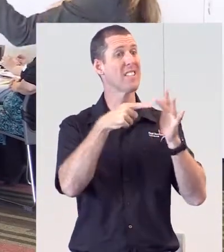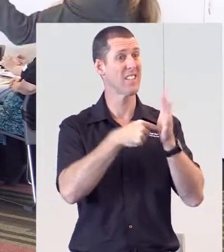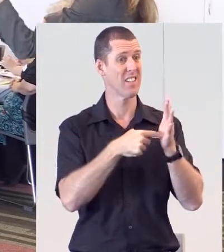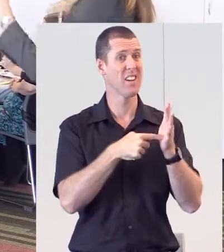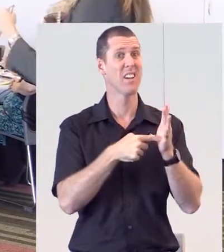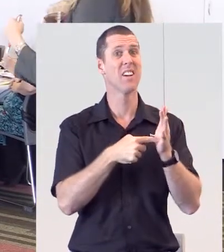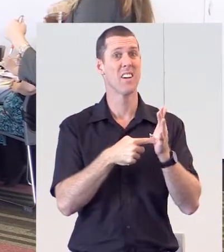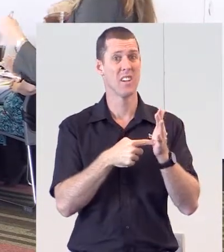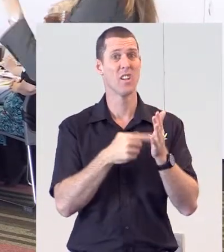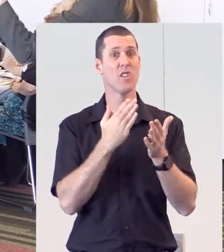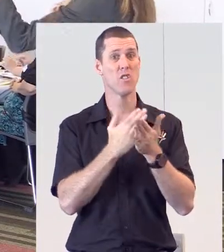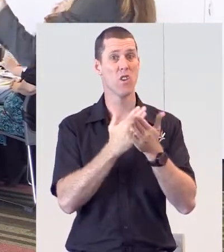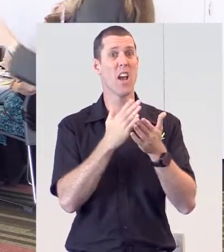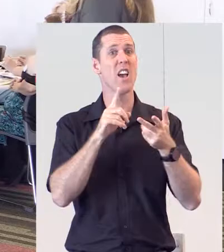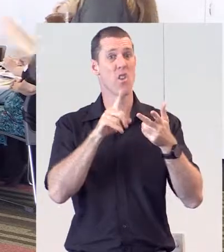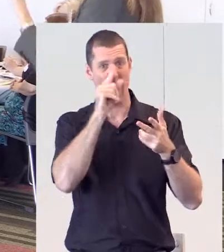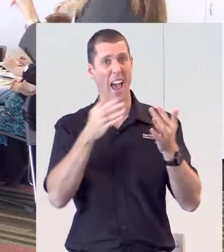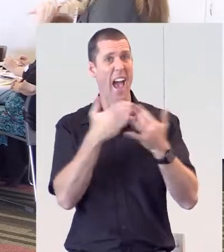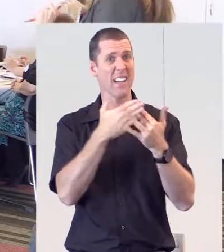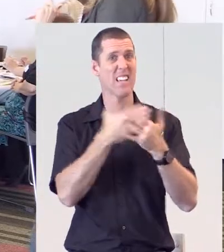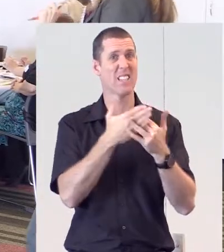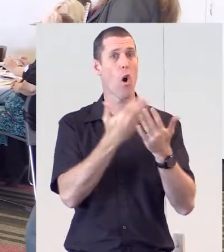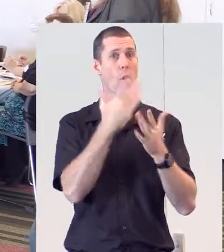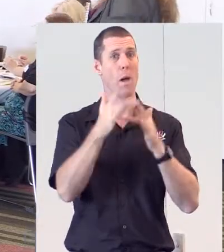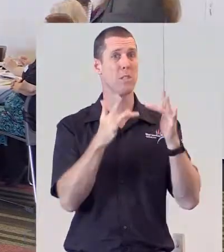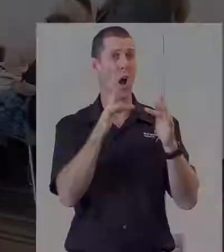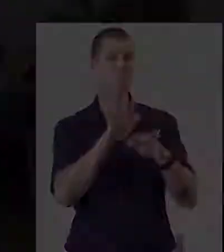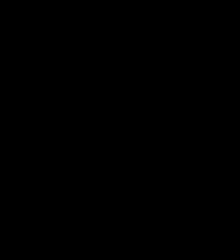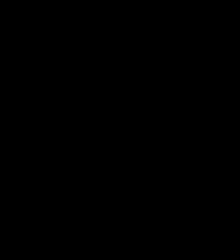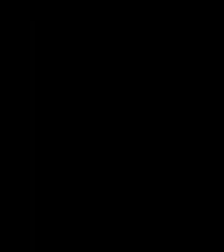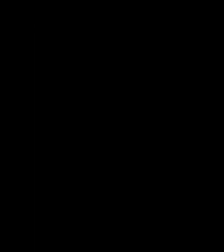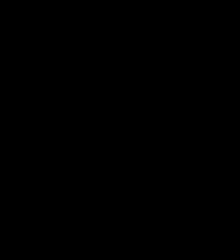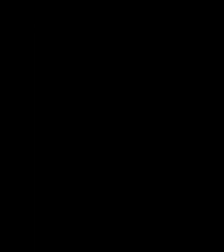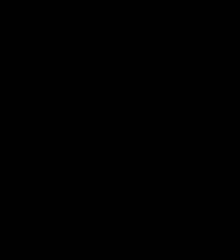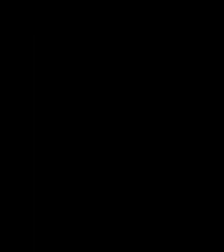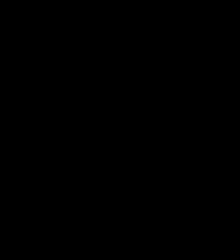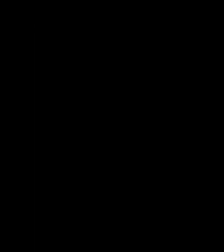clearinghouse. You've got the green cards, you can access it there in about 2 weeks.